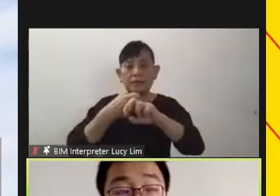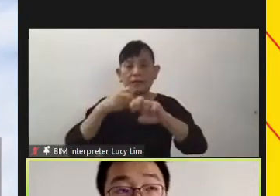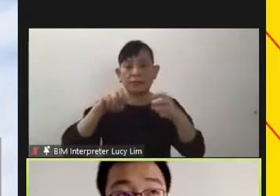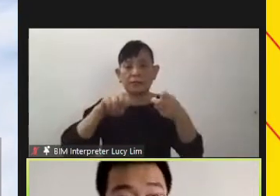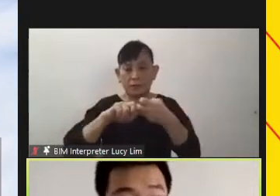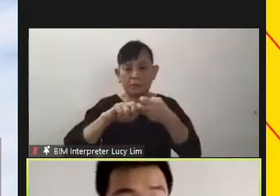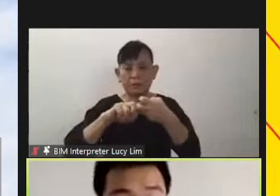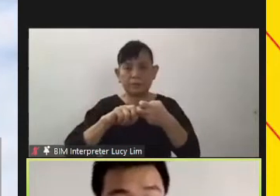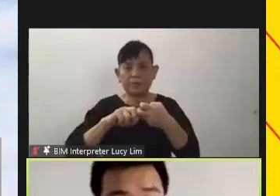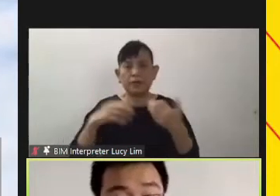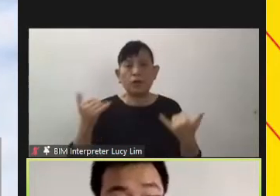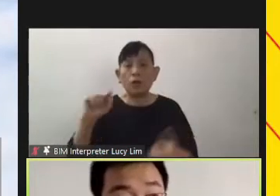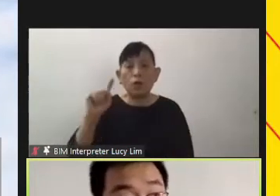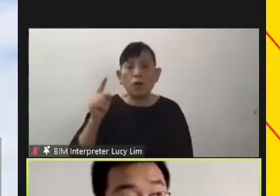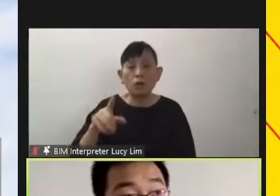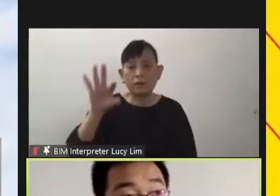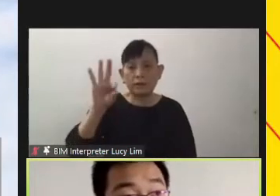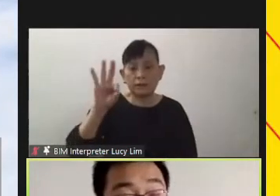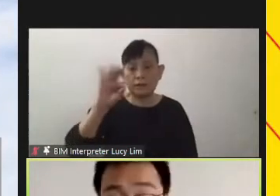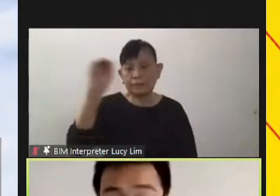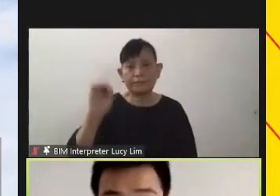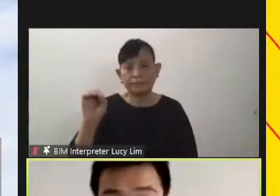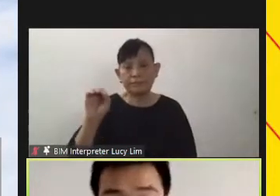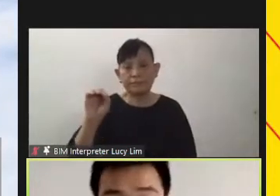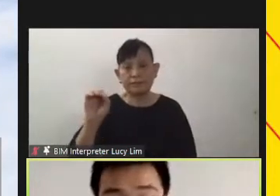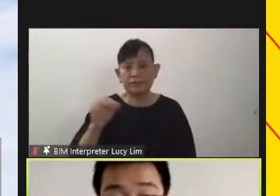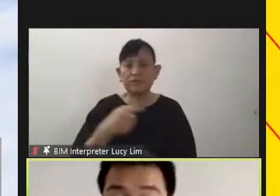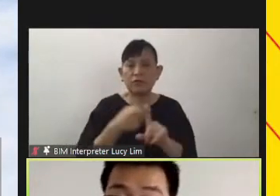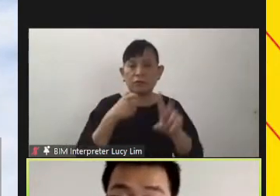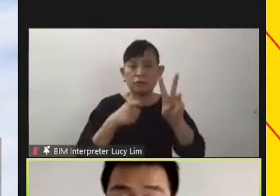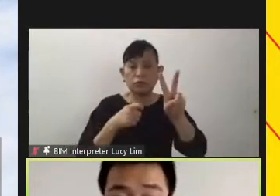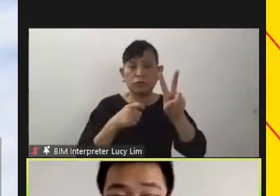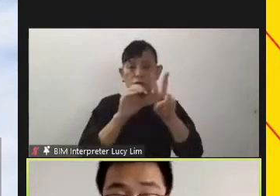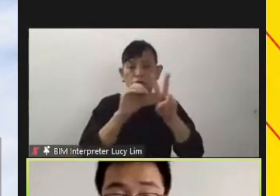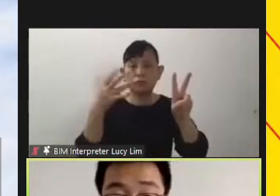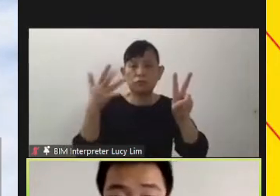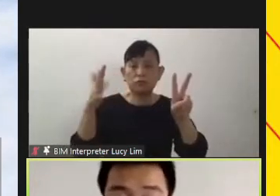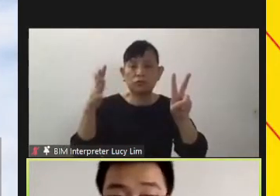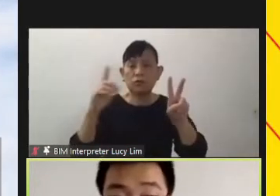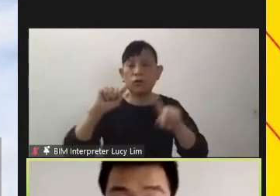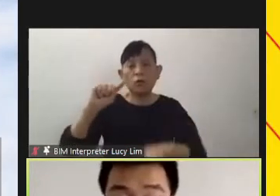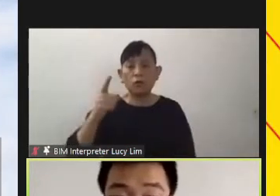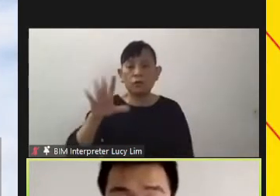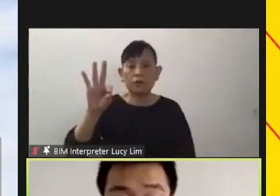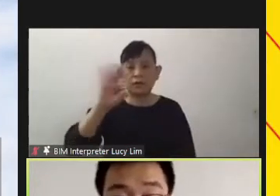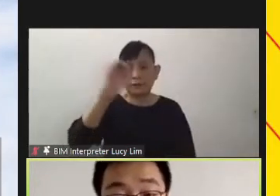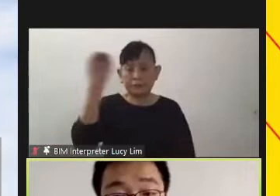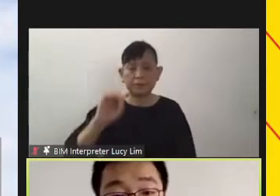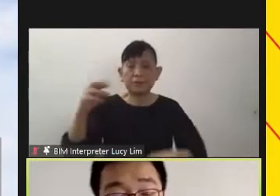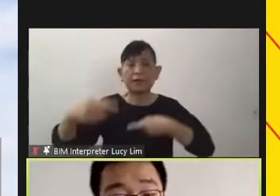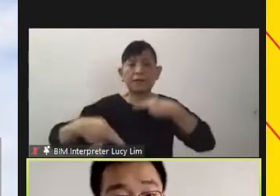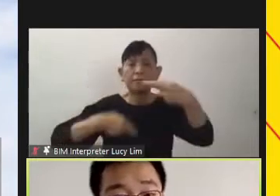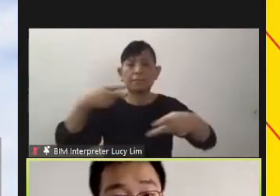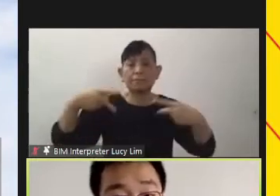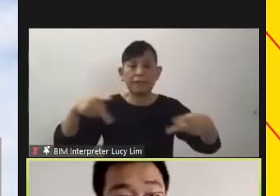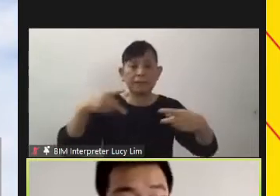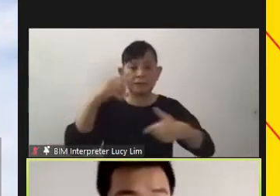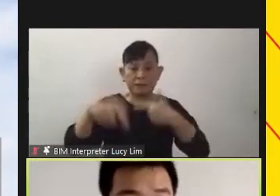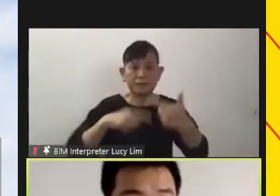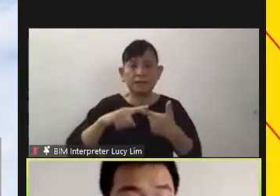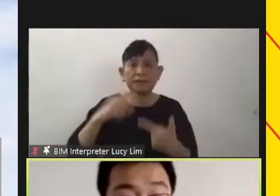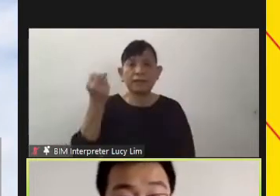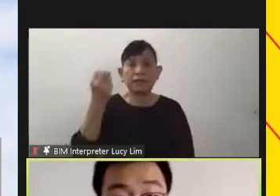only 9% as of 2015. 9% of plastic recycling, 12%